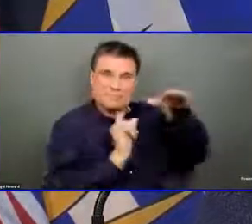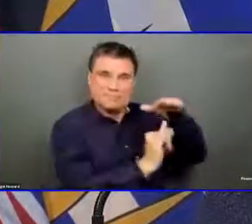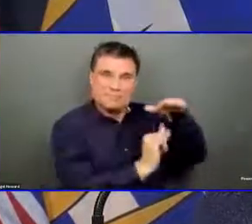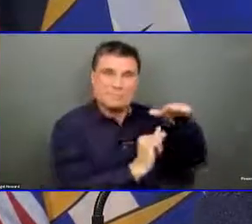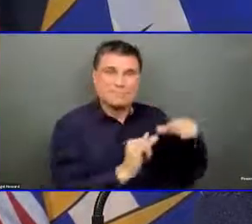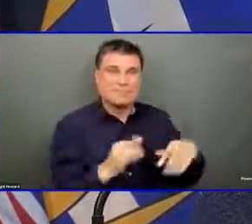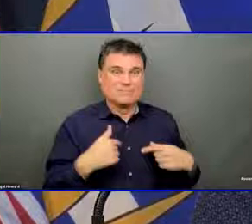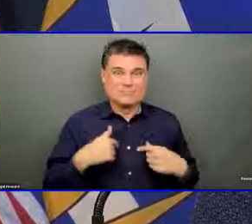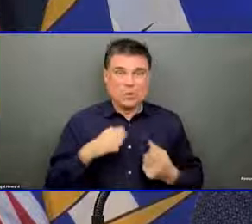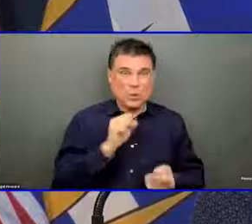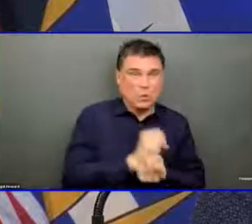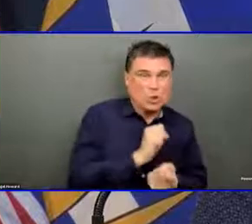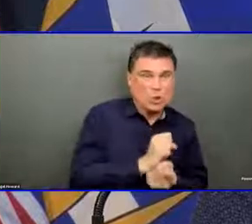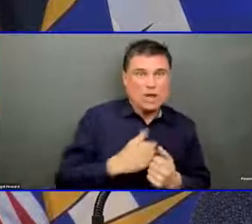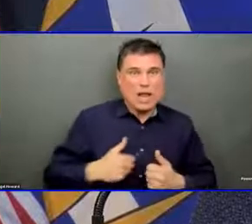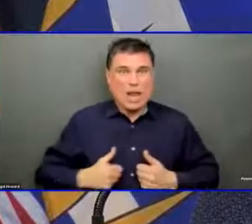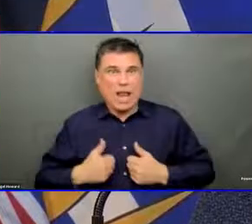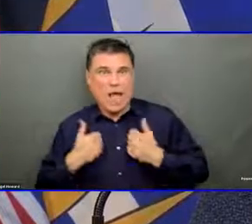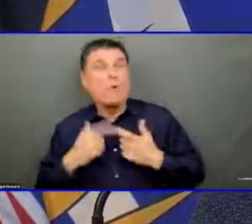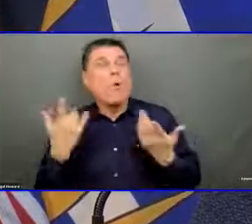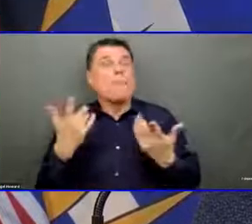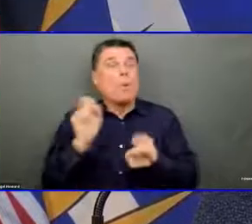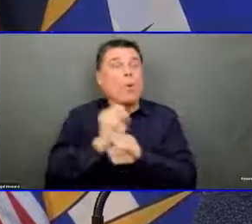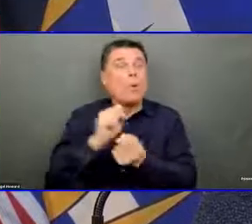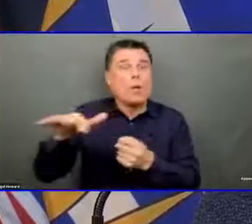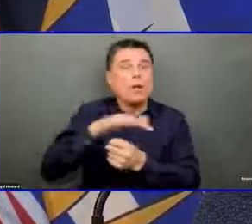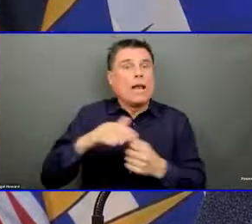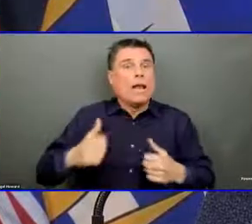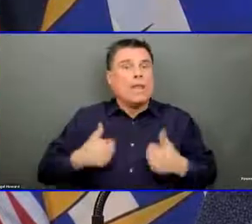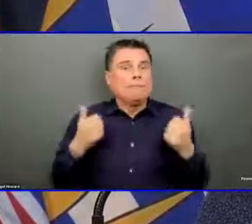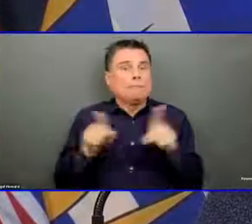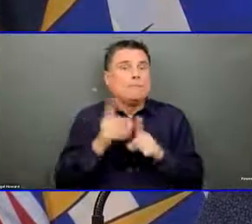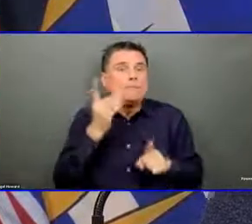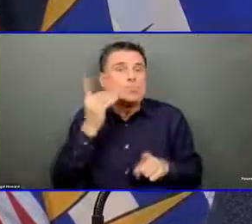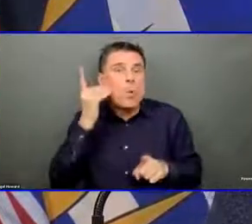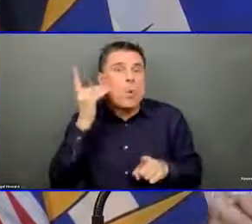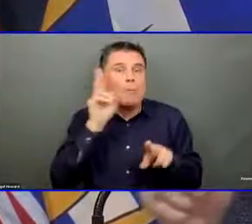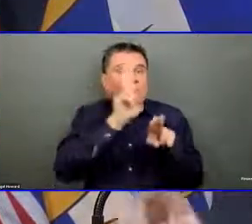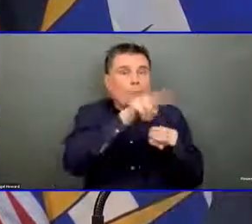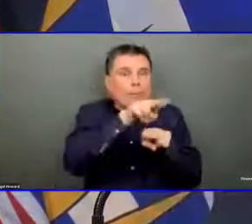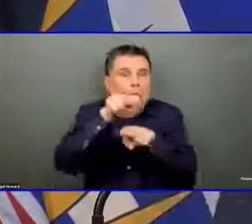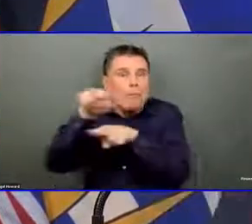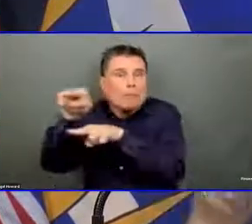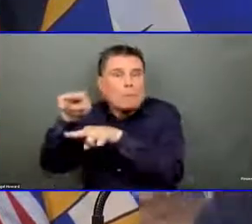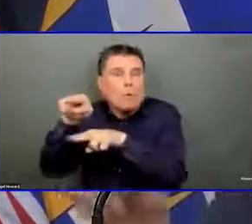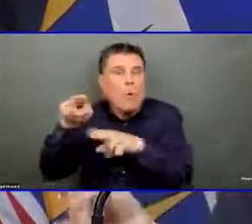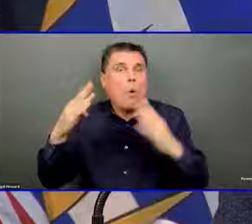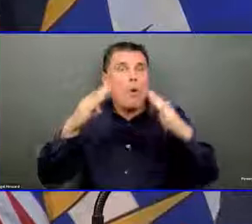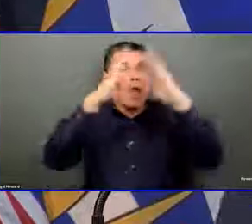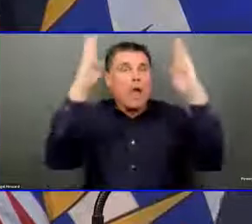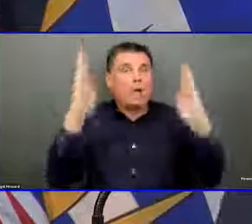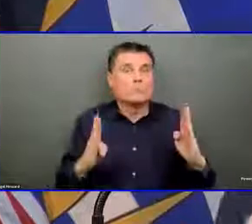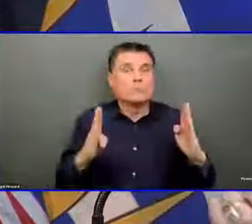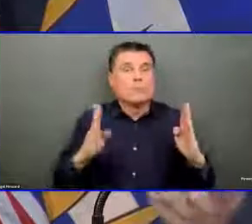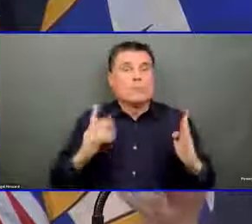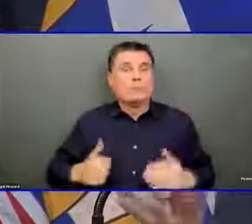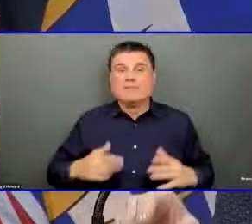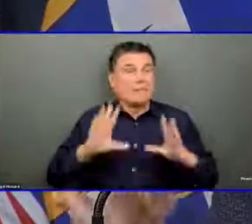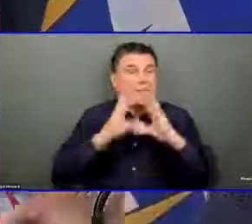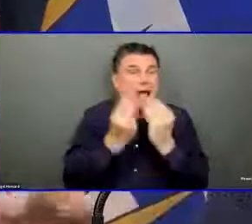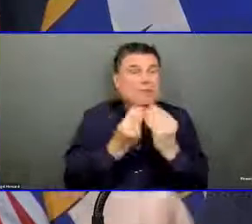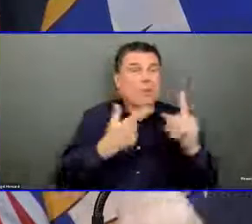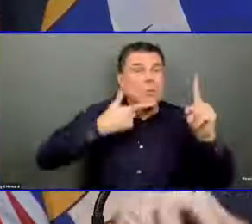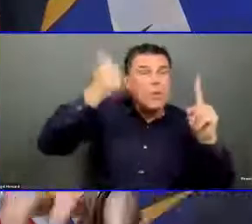homes. So these are the places where we know outbreaks right now are spilling over into our community and